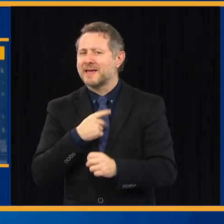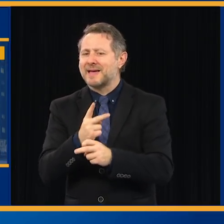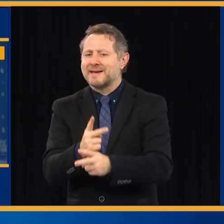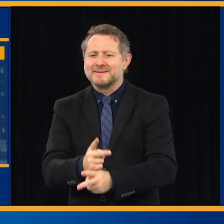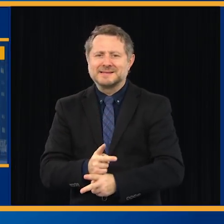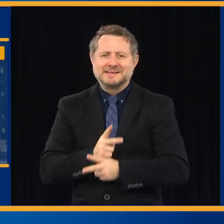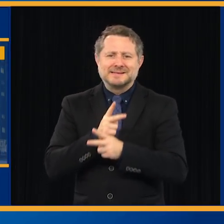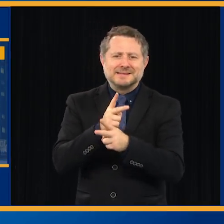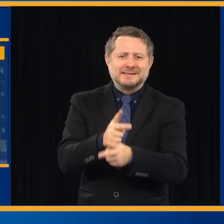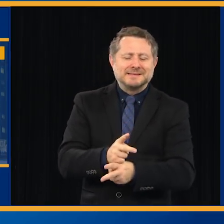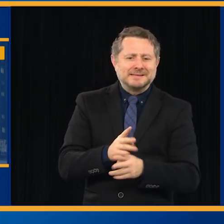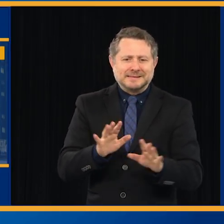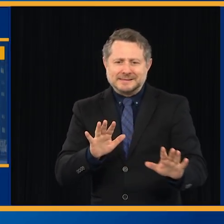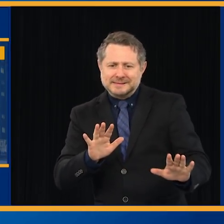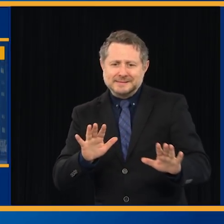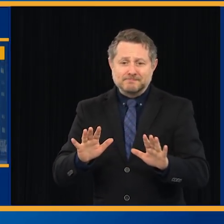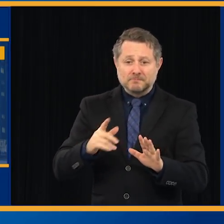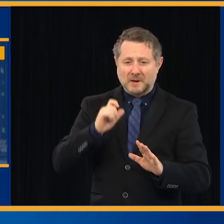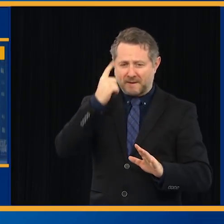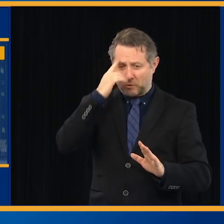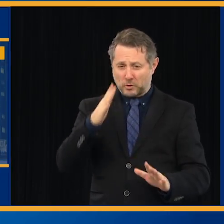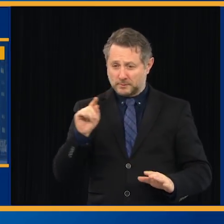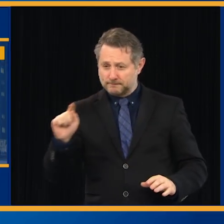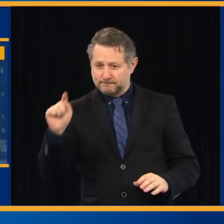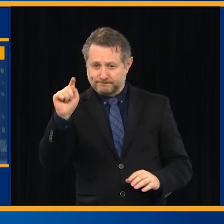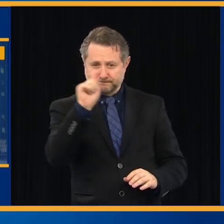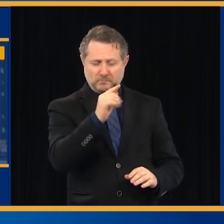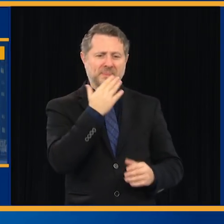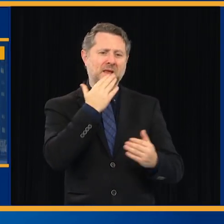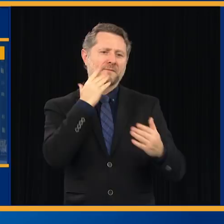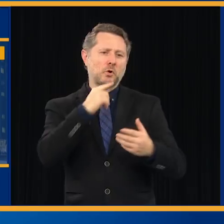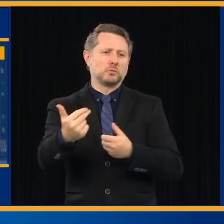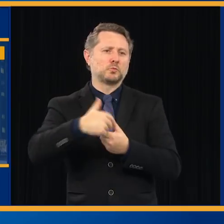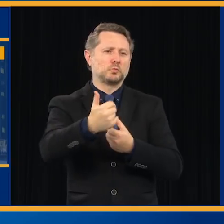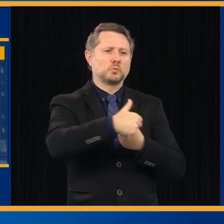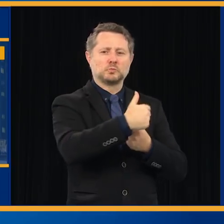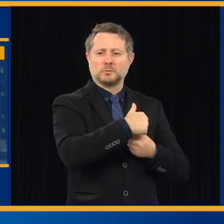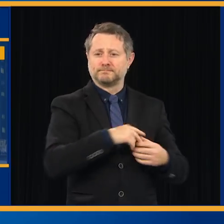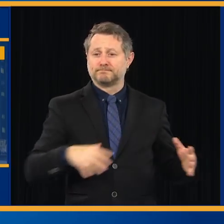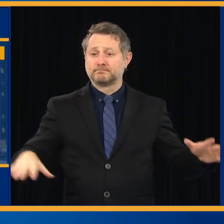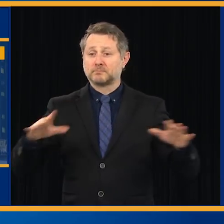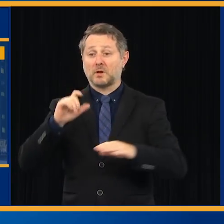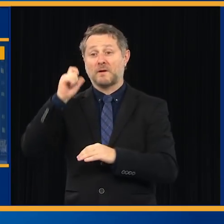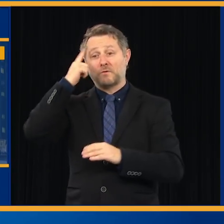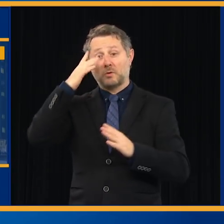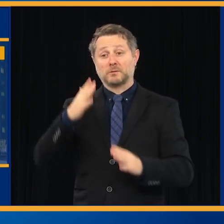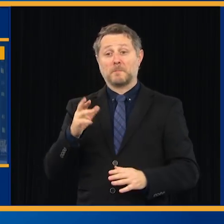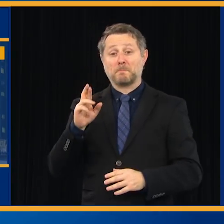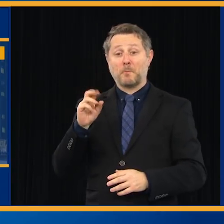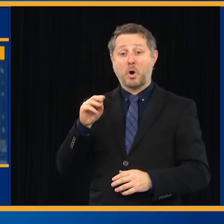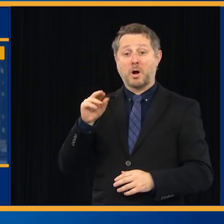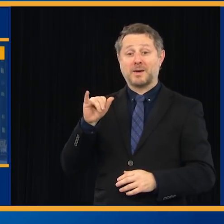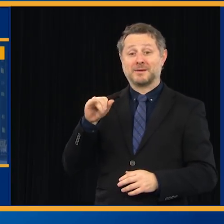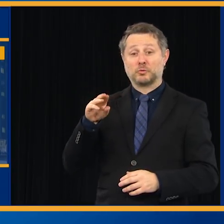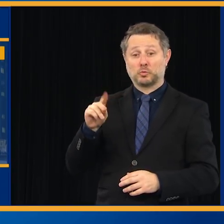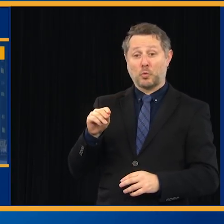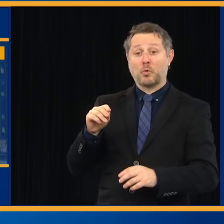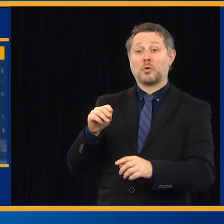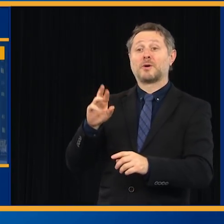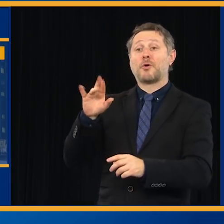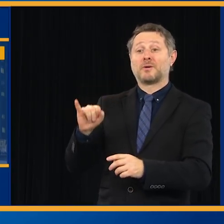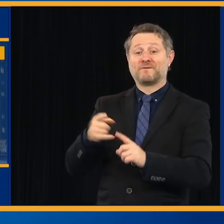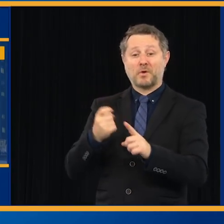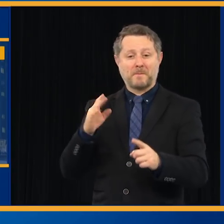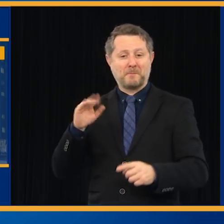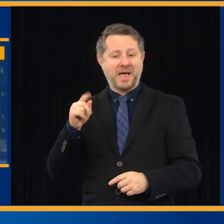gubernatorial colleagues for doing this together. We also have Governor Raimondo from the state of Rhode Island and Governor Baker from the